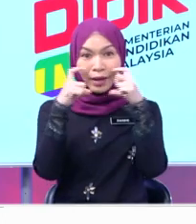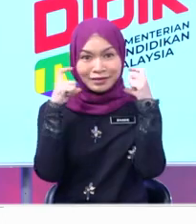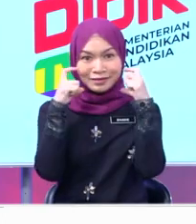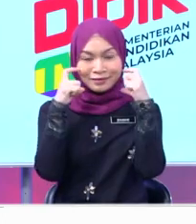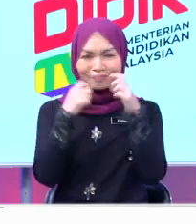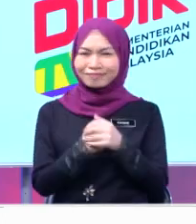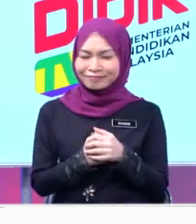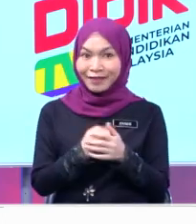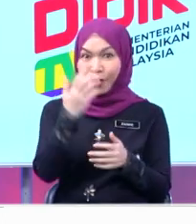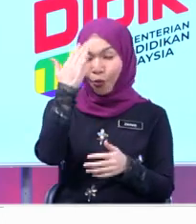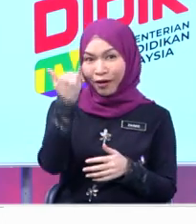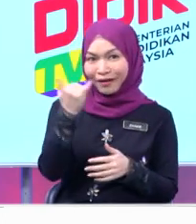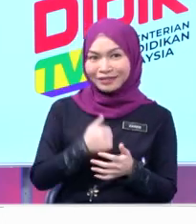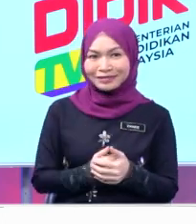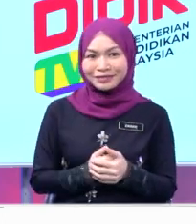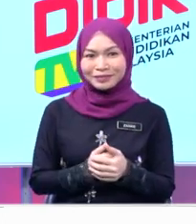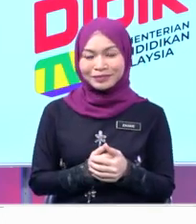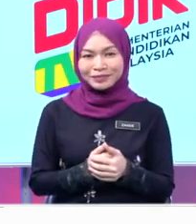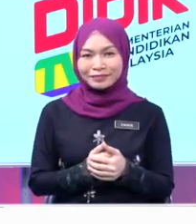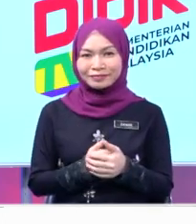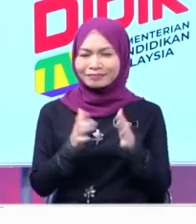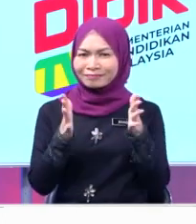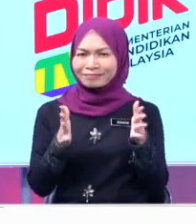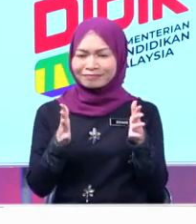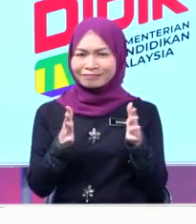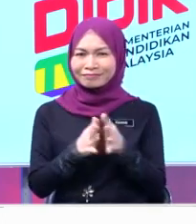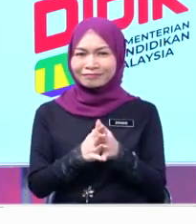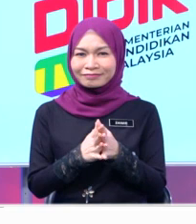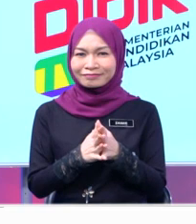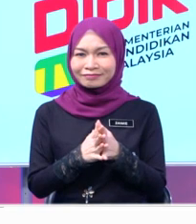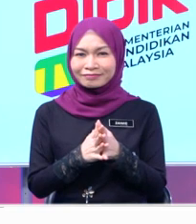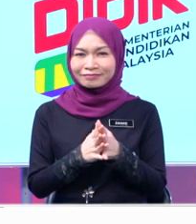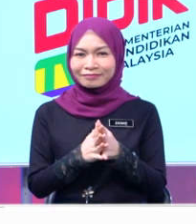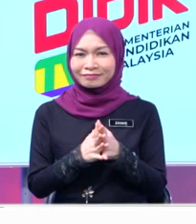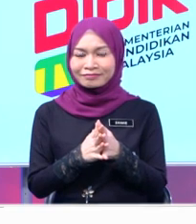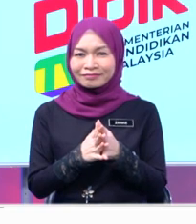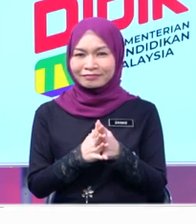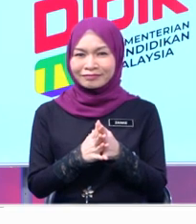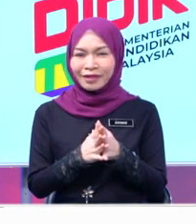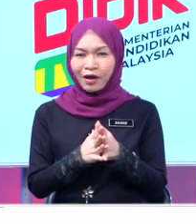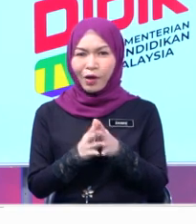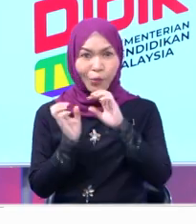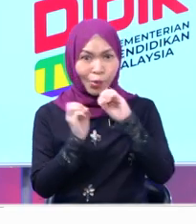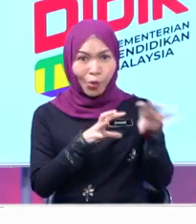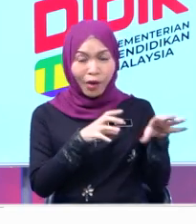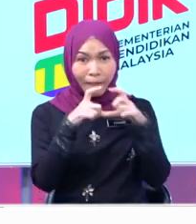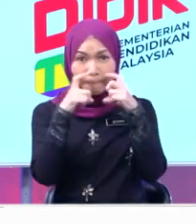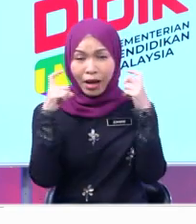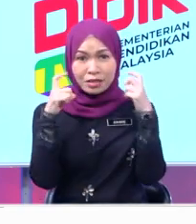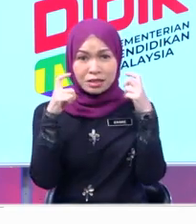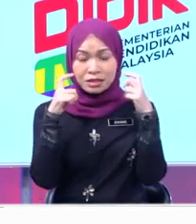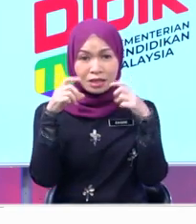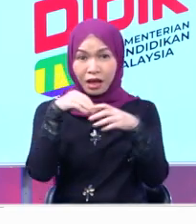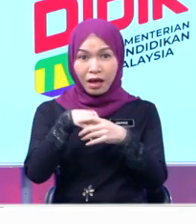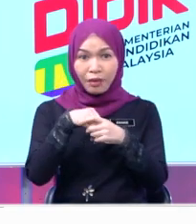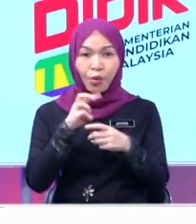because people that is not responsible will throw the mask in the water. Yeah, exactly. Because